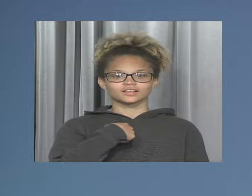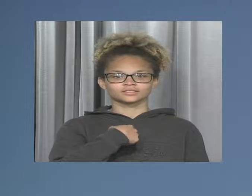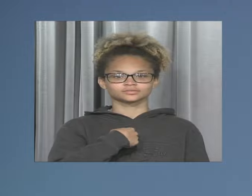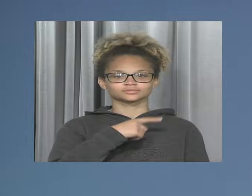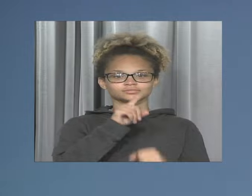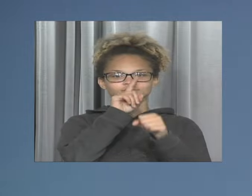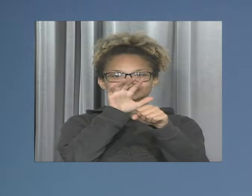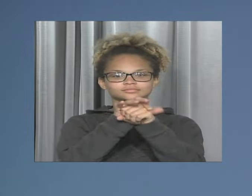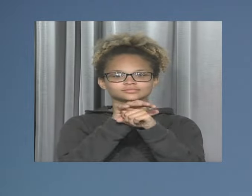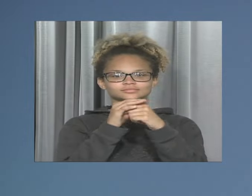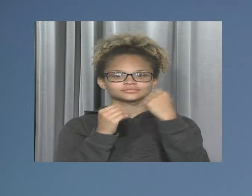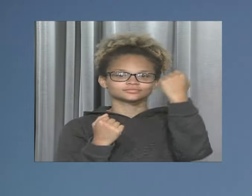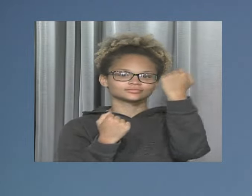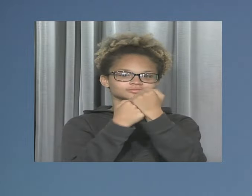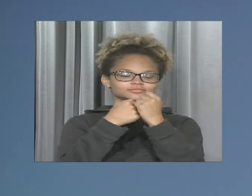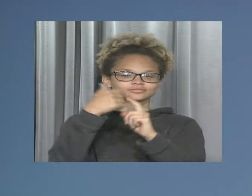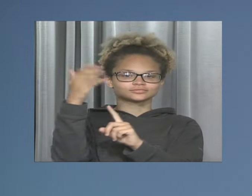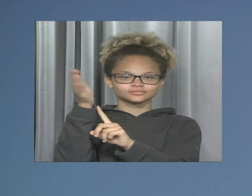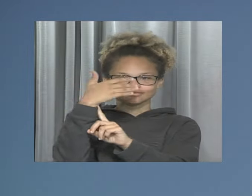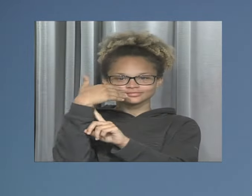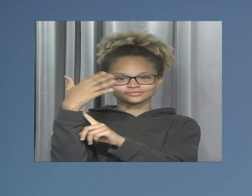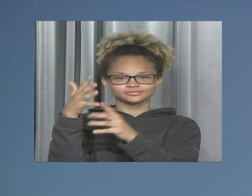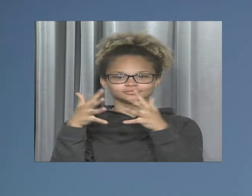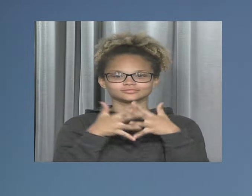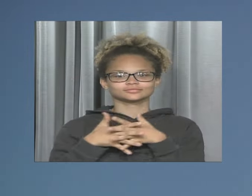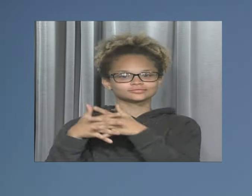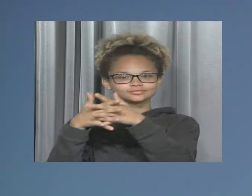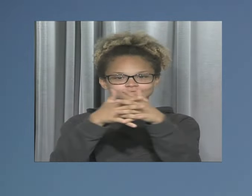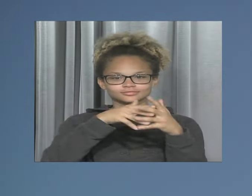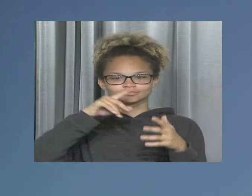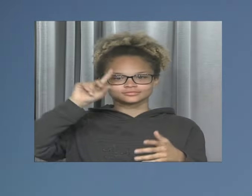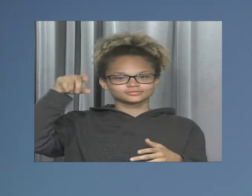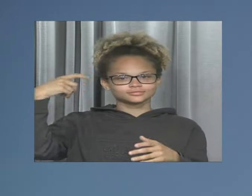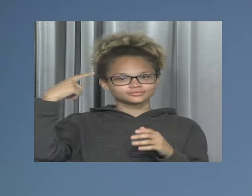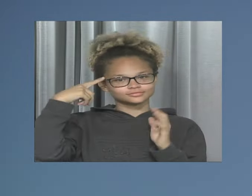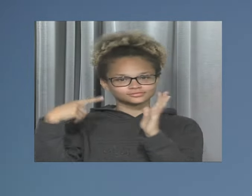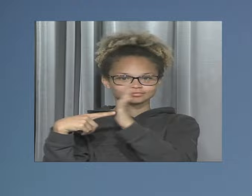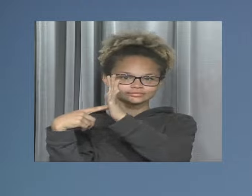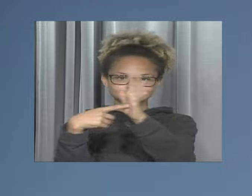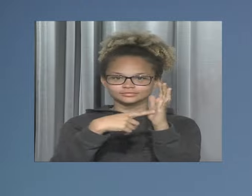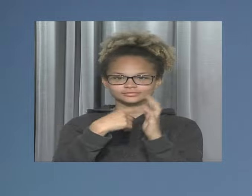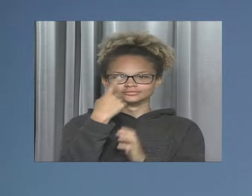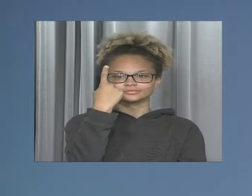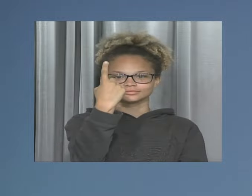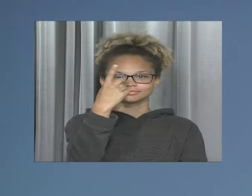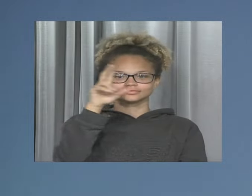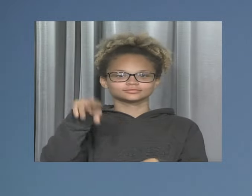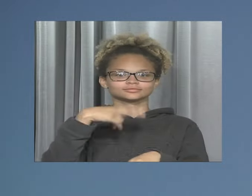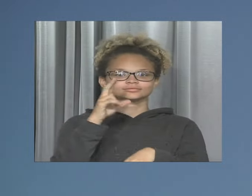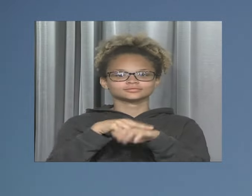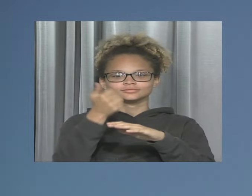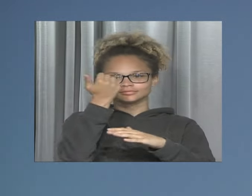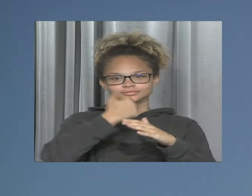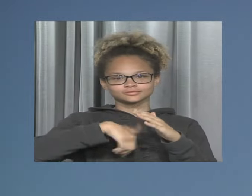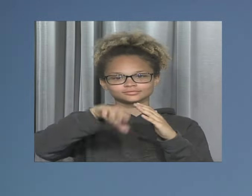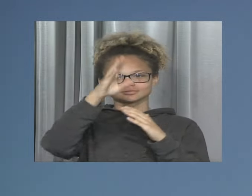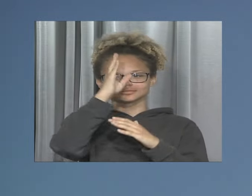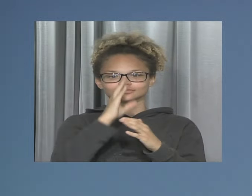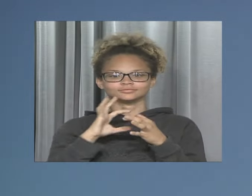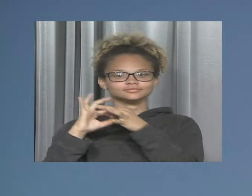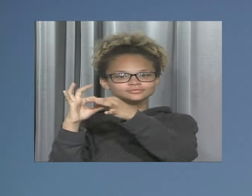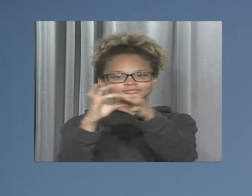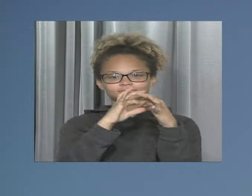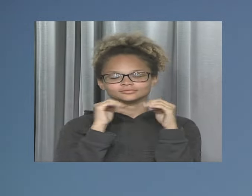I pledge allegiance to the flag of the United States of America and to the Republic for which it stands,